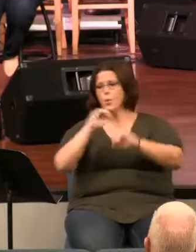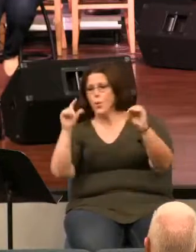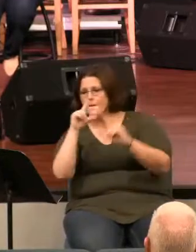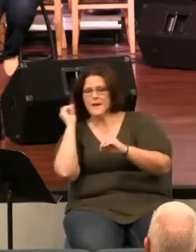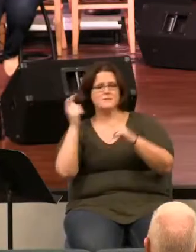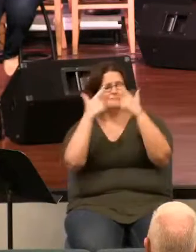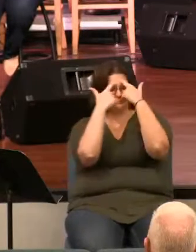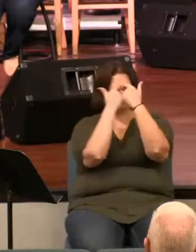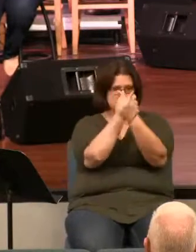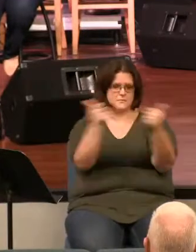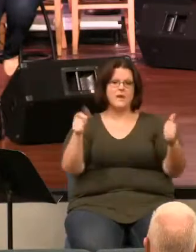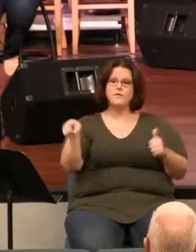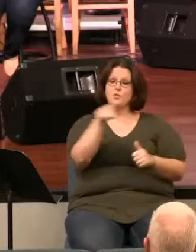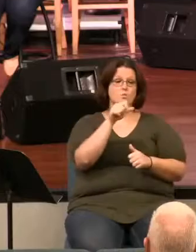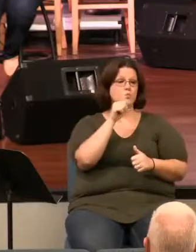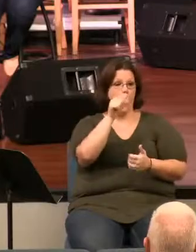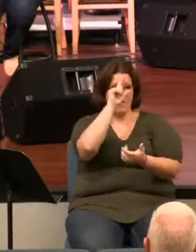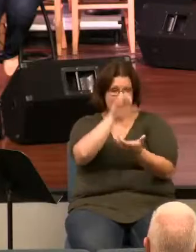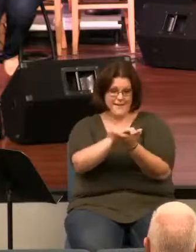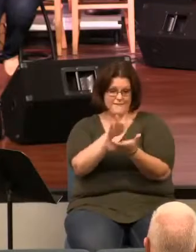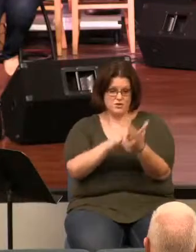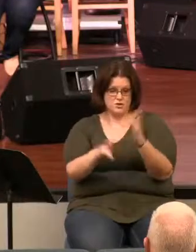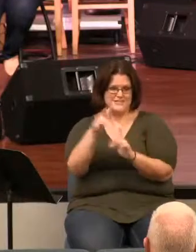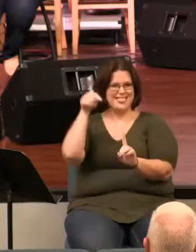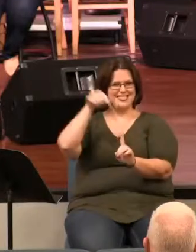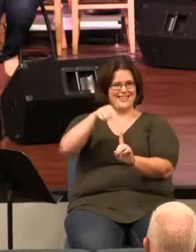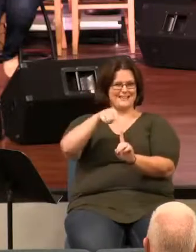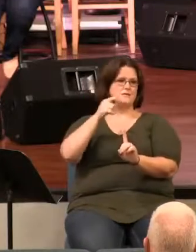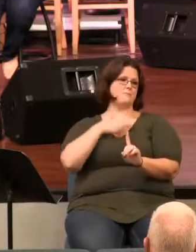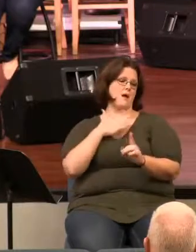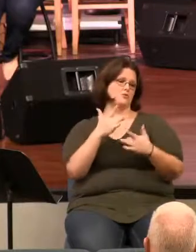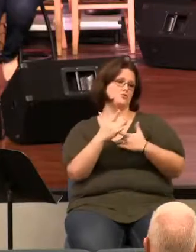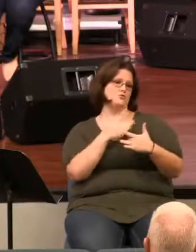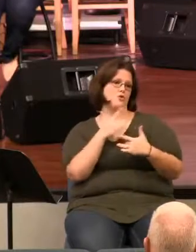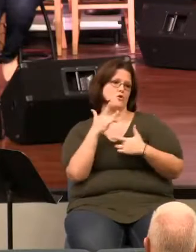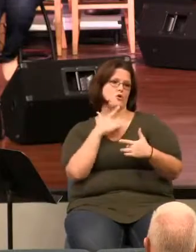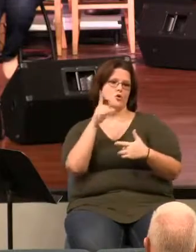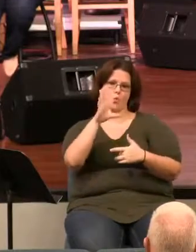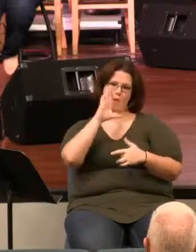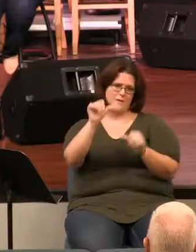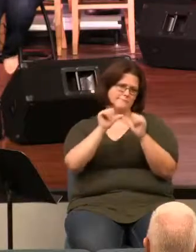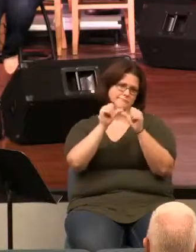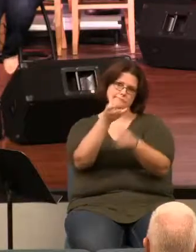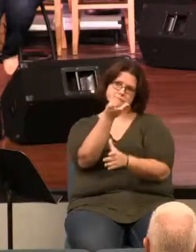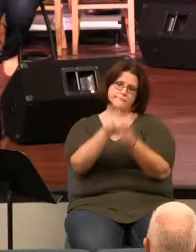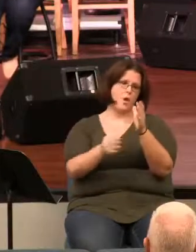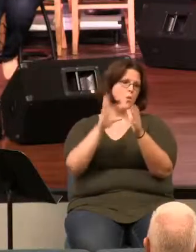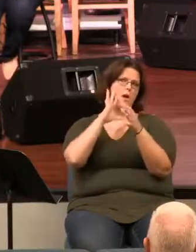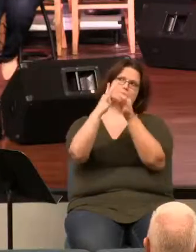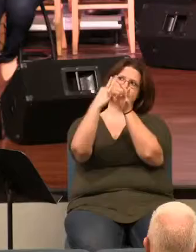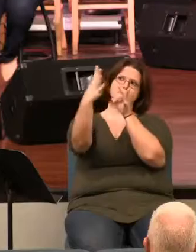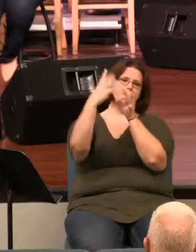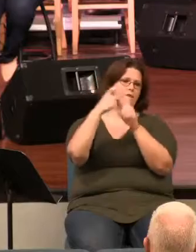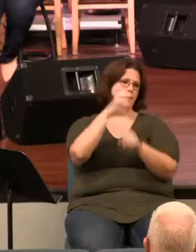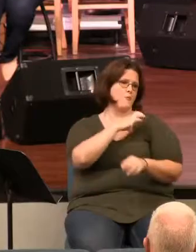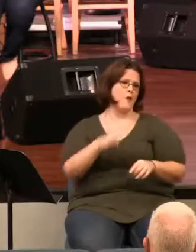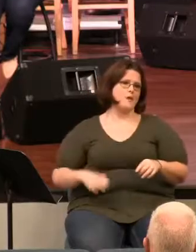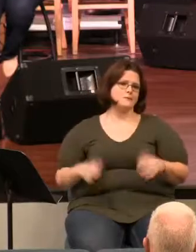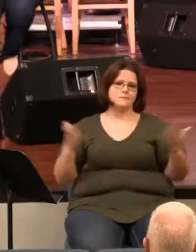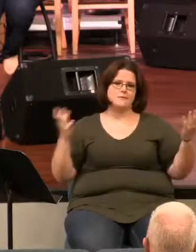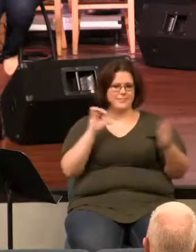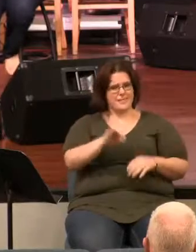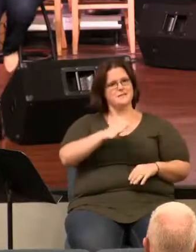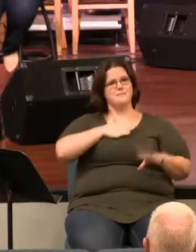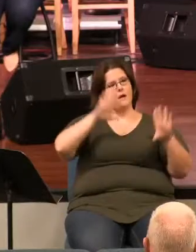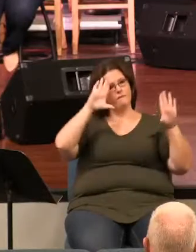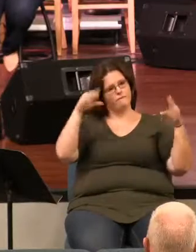mask, if you don't believe in Jesus, you're in for an eternity separated from Christ, a Christless eternity. And so that's what our focus